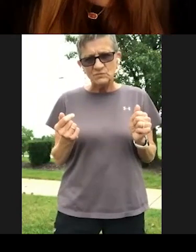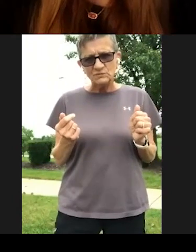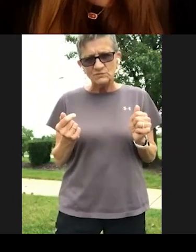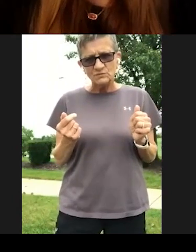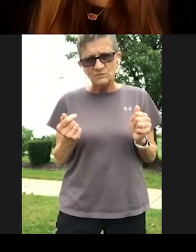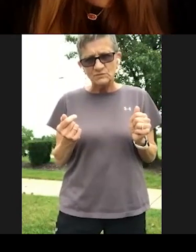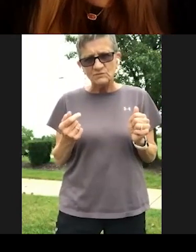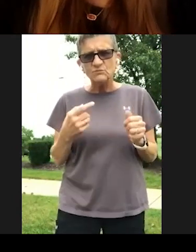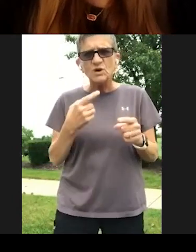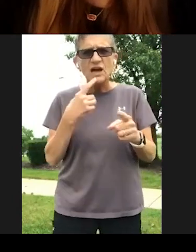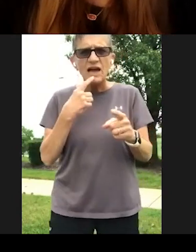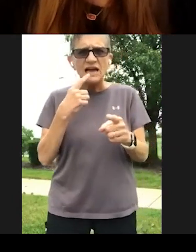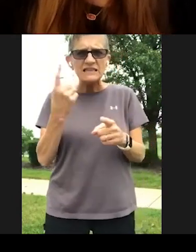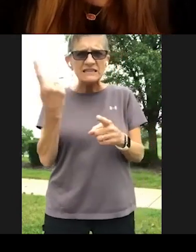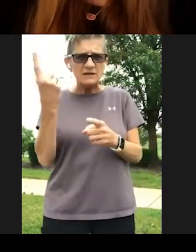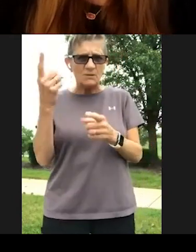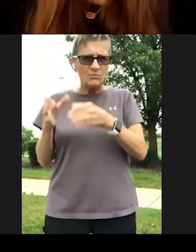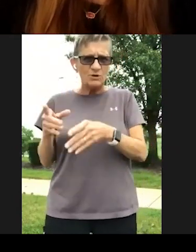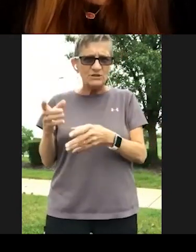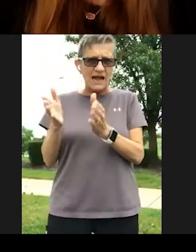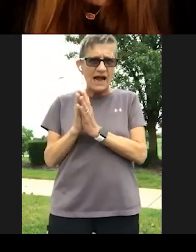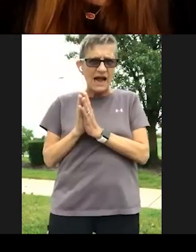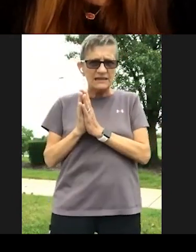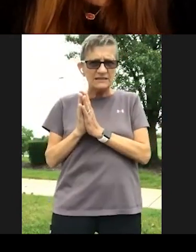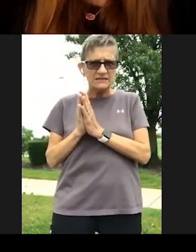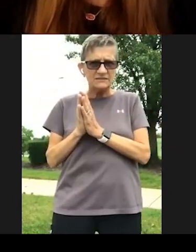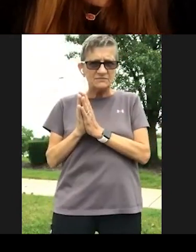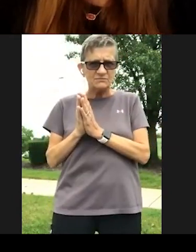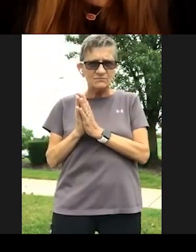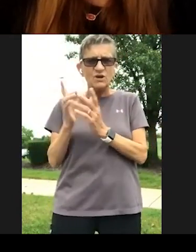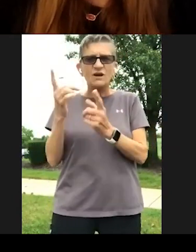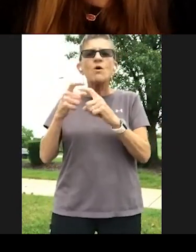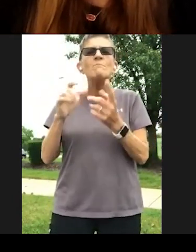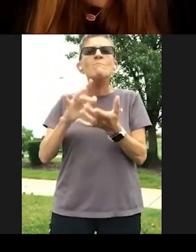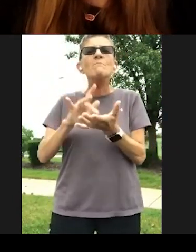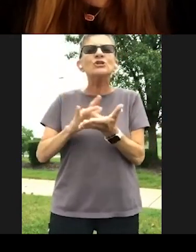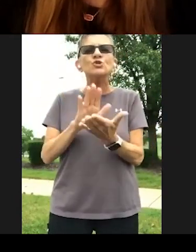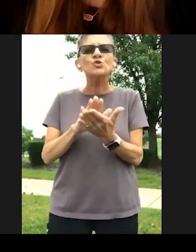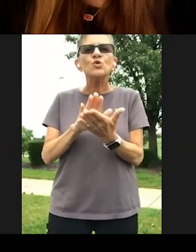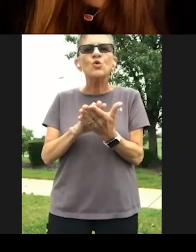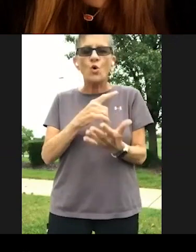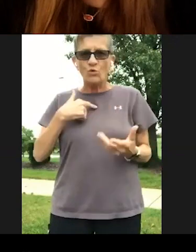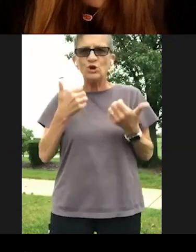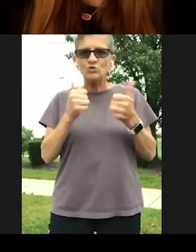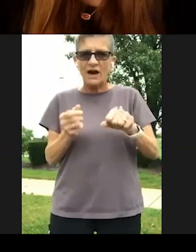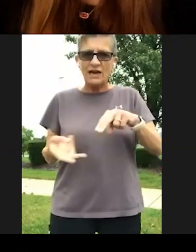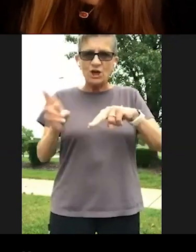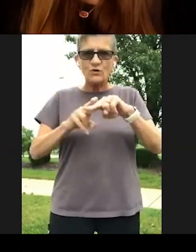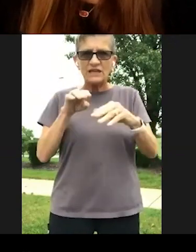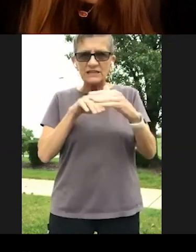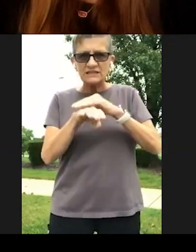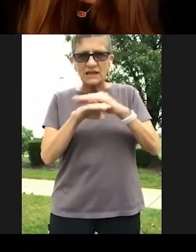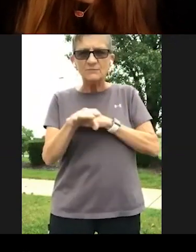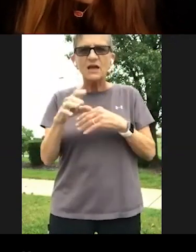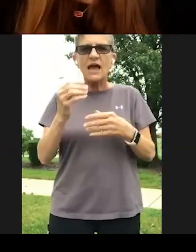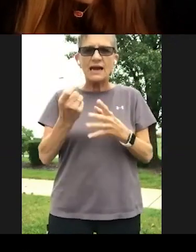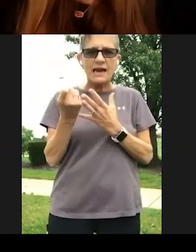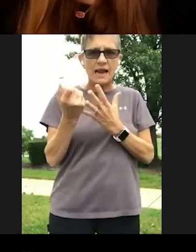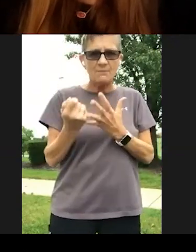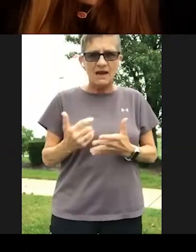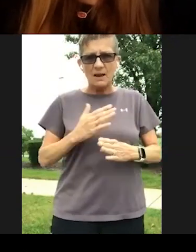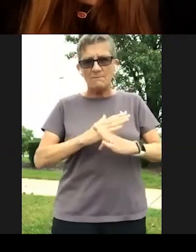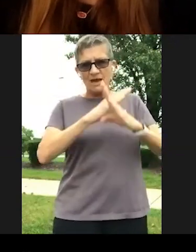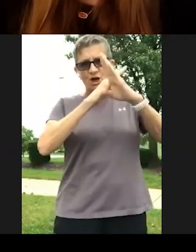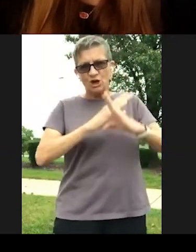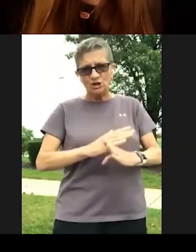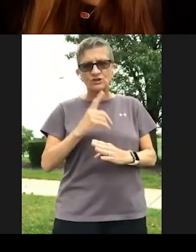so somebody's asking, this is coming from the med school. We are also trying to increase accessibility and eliminate barriers to all of our